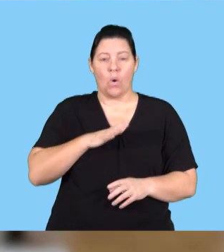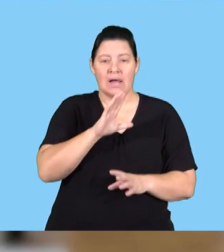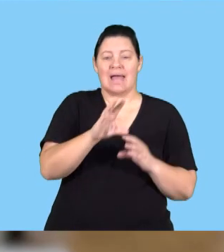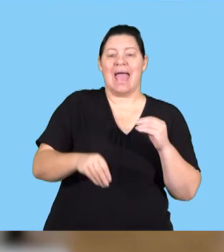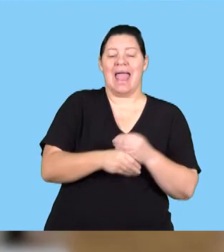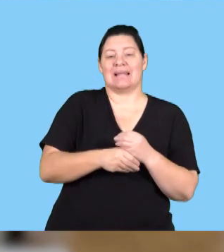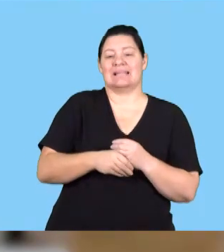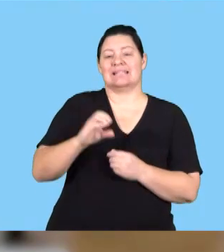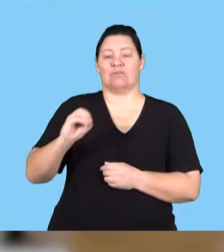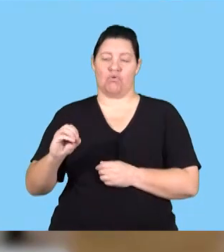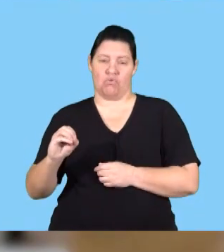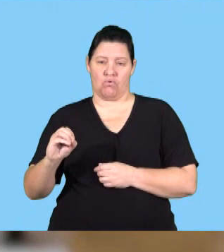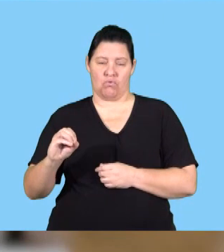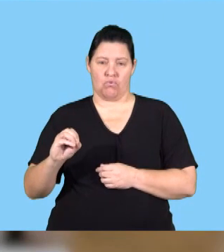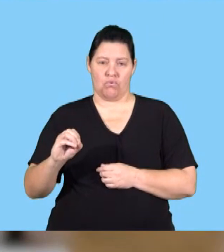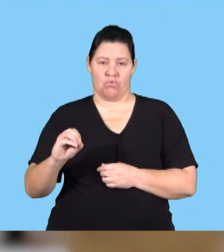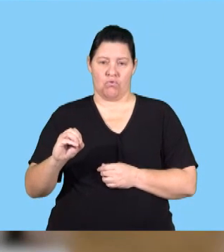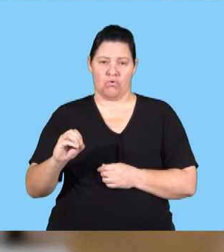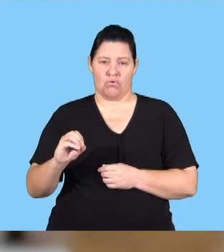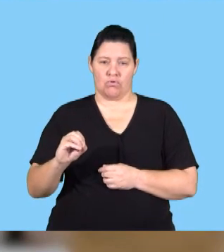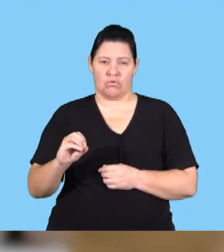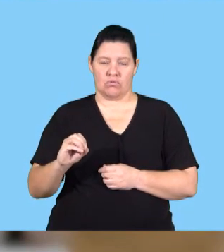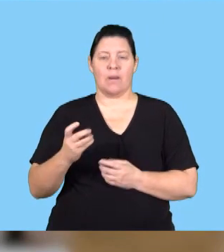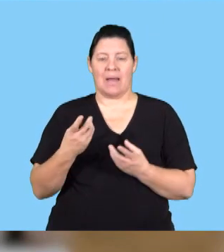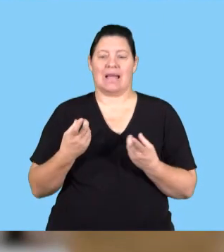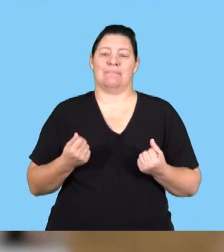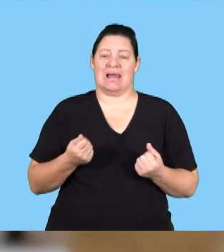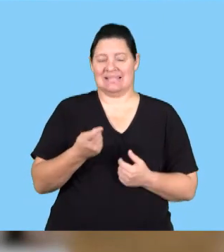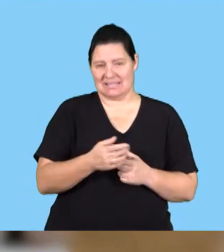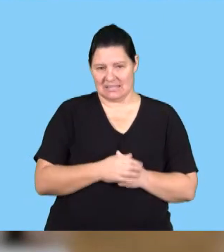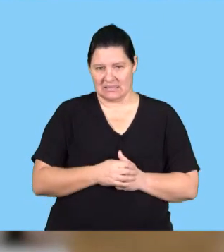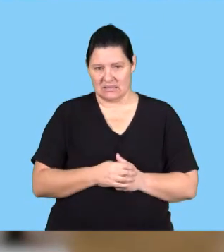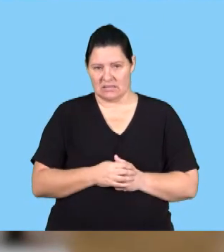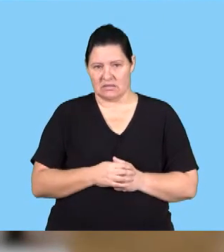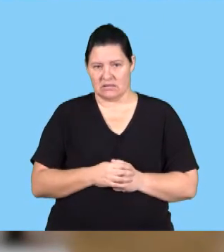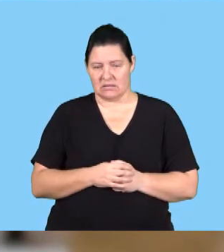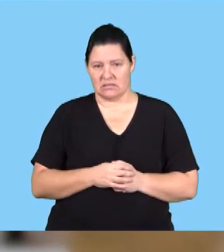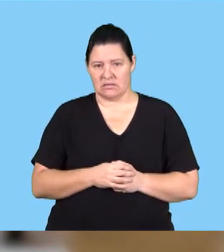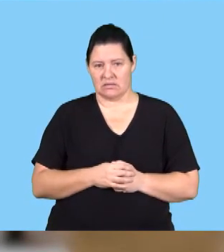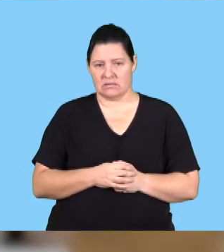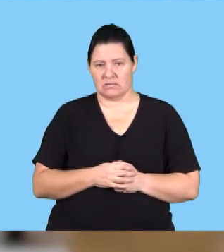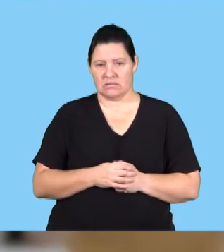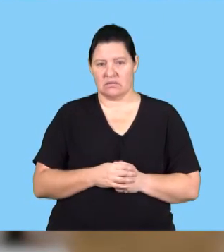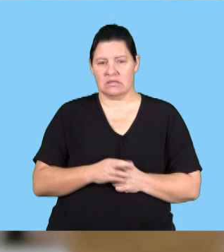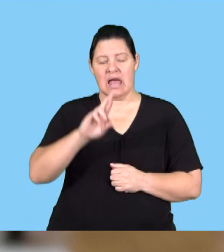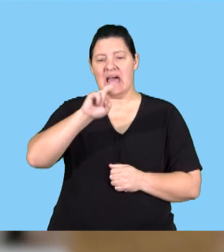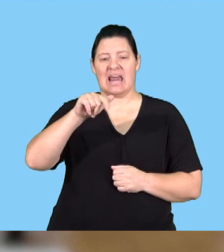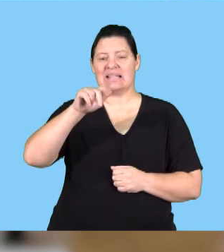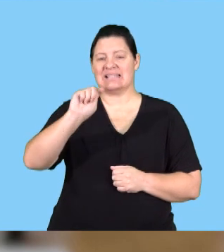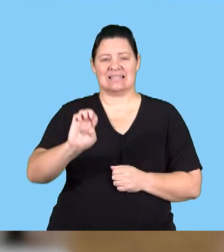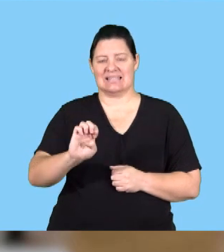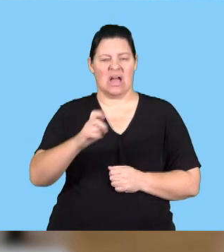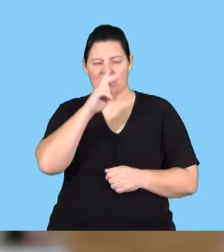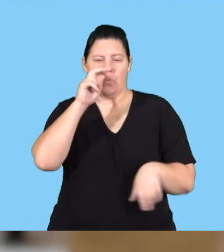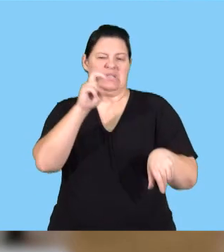to add a 0 and make it the currency. So now, once when we work with rates,